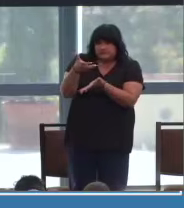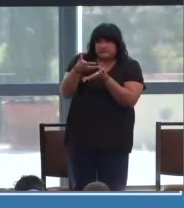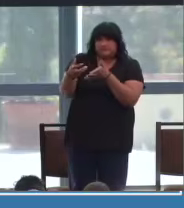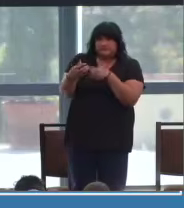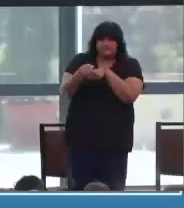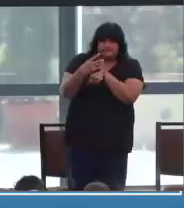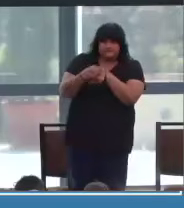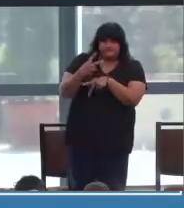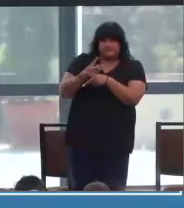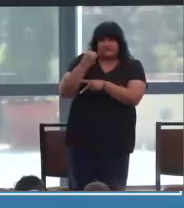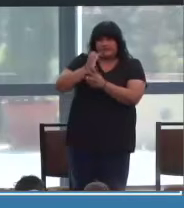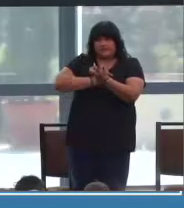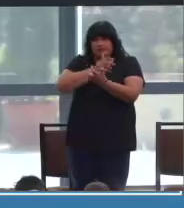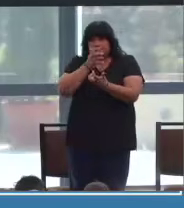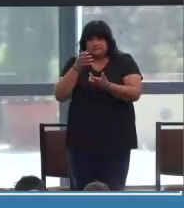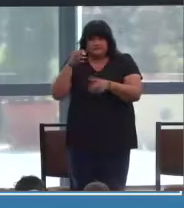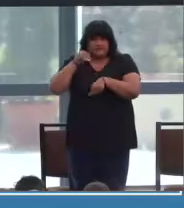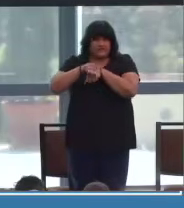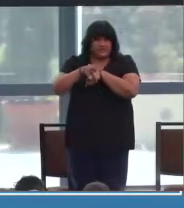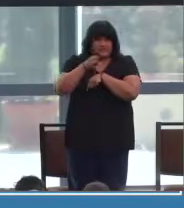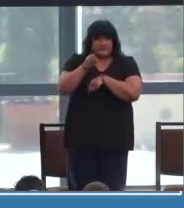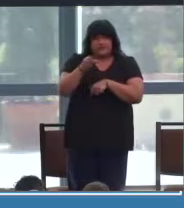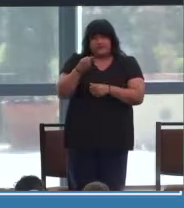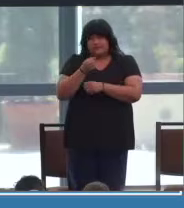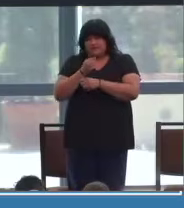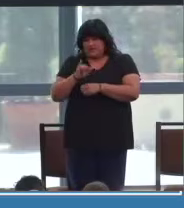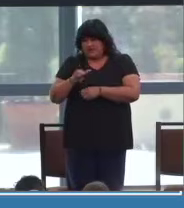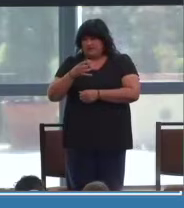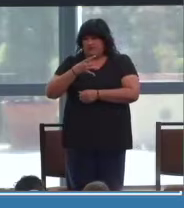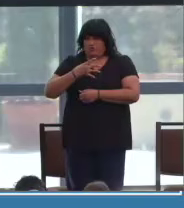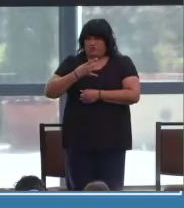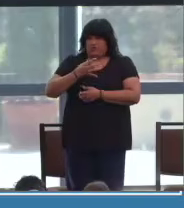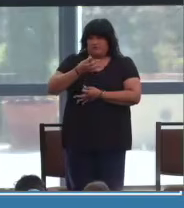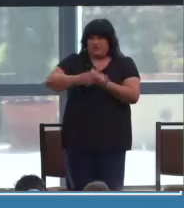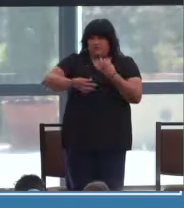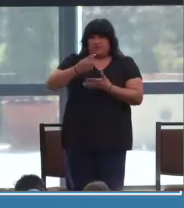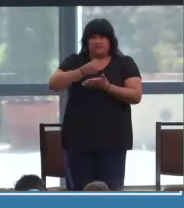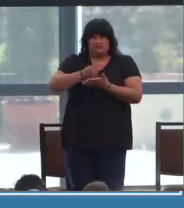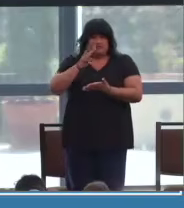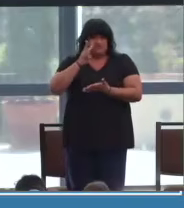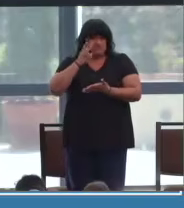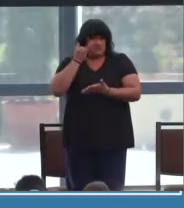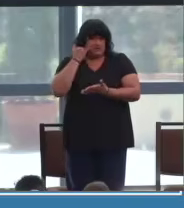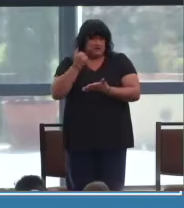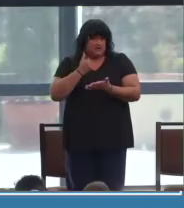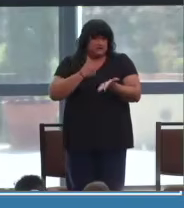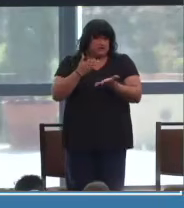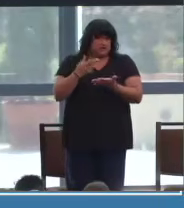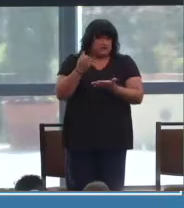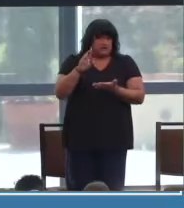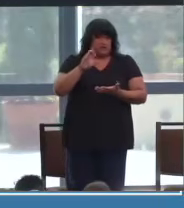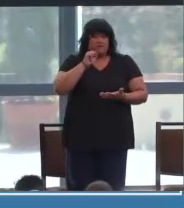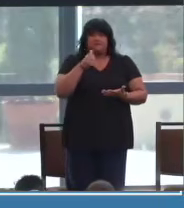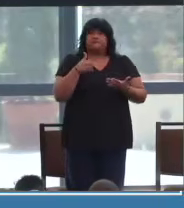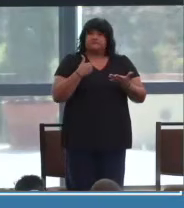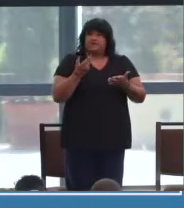whether hormone replacement therapy would be a safe choice for you or not. But we do have a little bit of guidance from the American College of